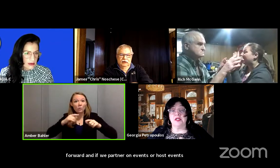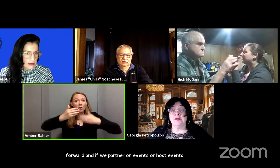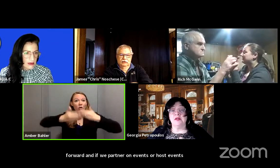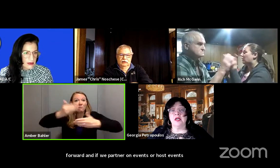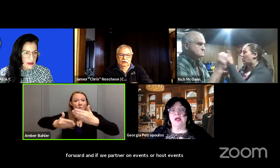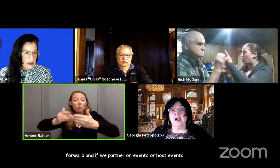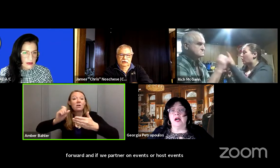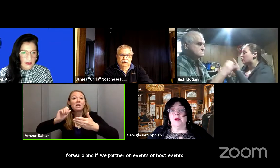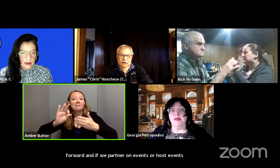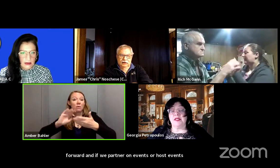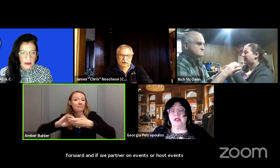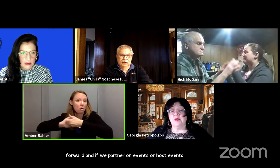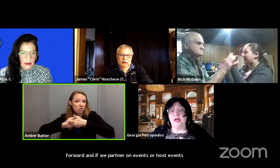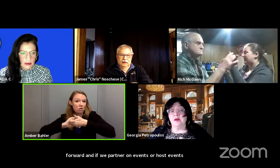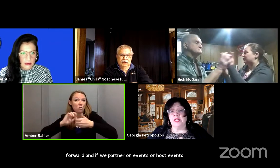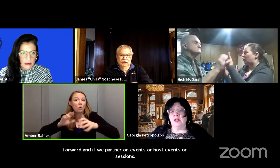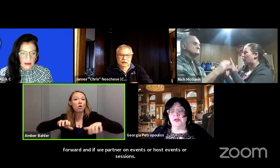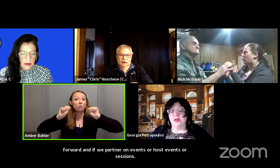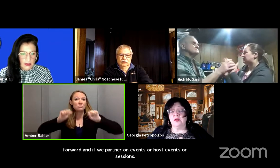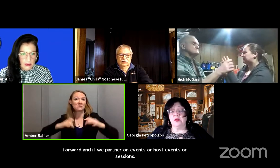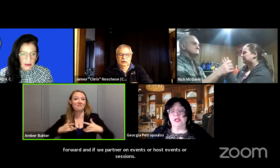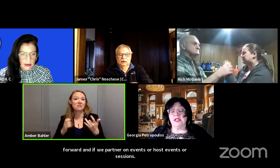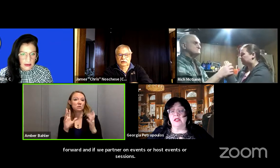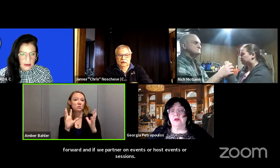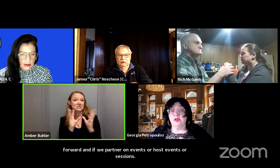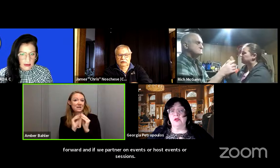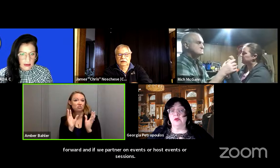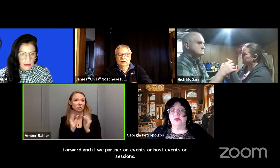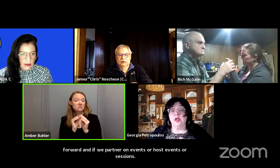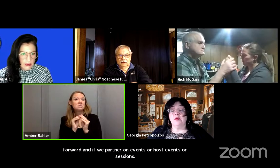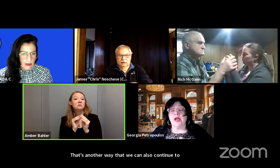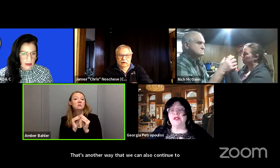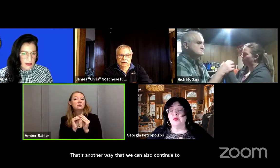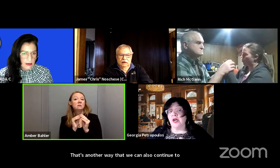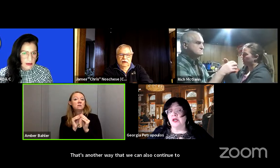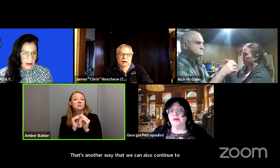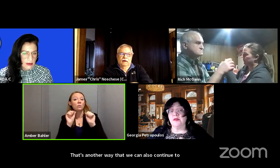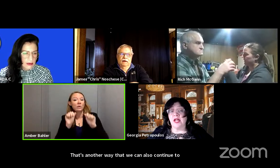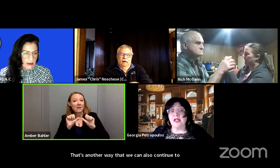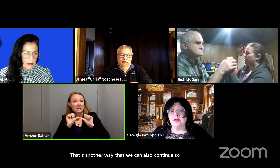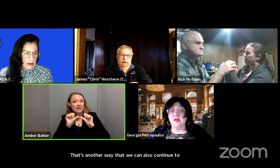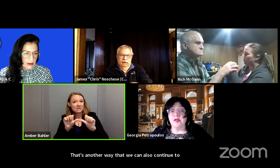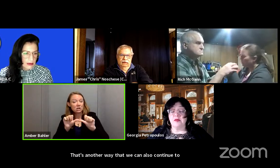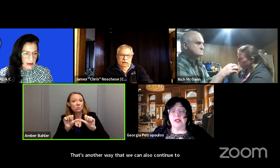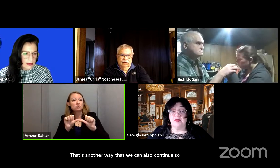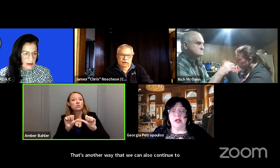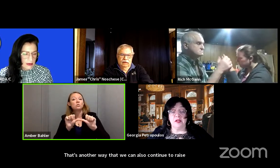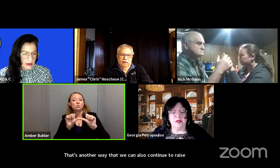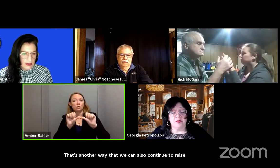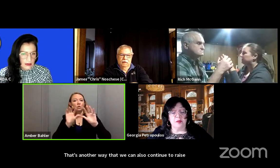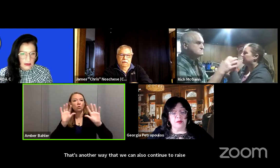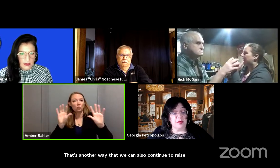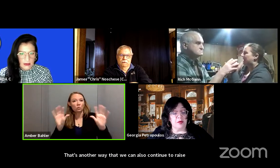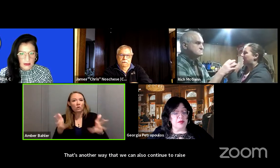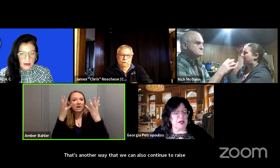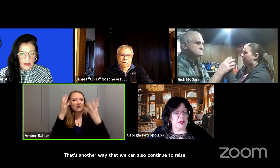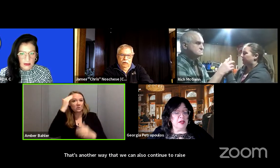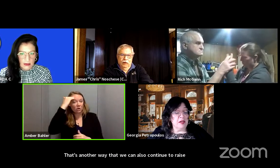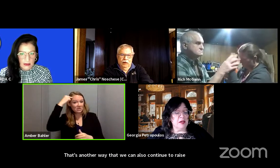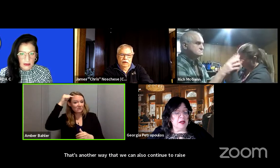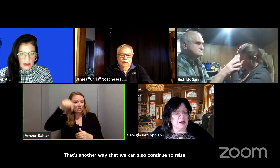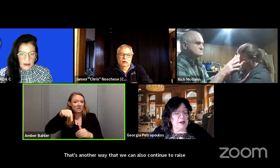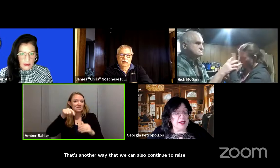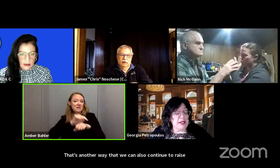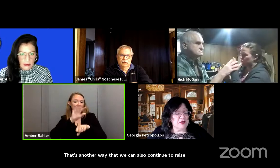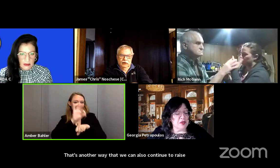or sessions, that's another way that we can also continue to raise awareness of this task force and raise awareness of what we focus